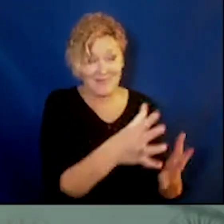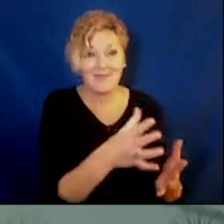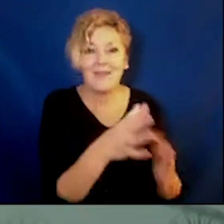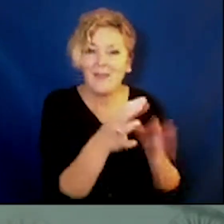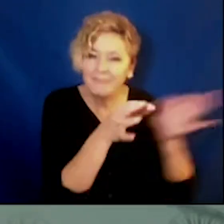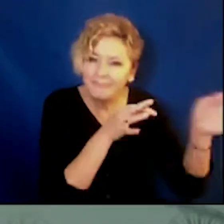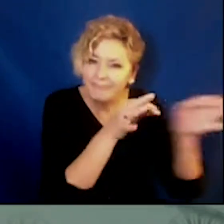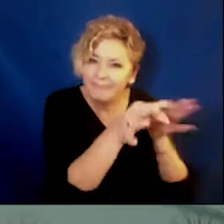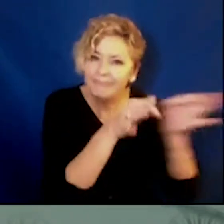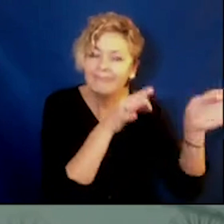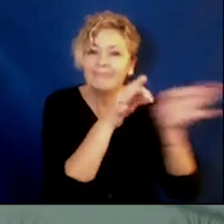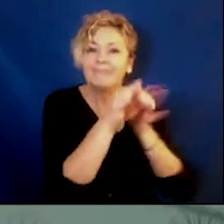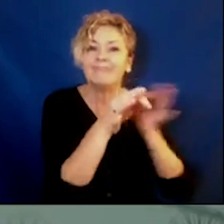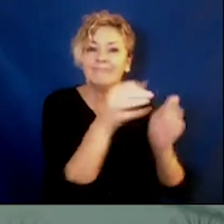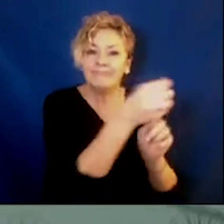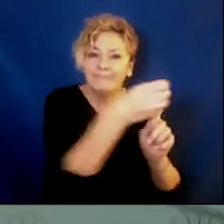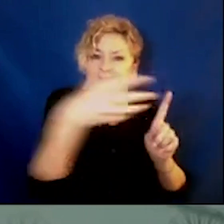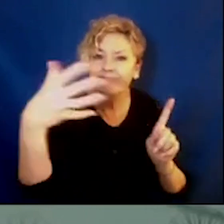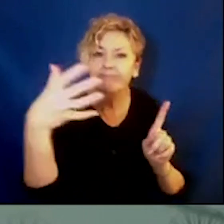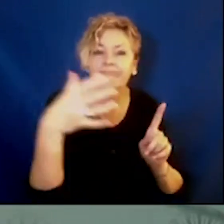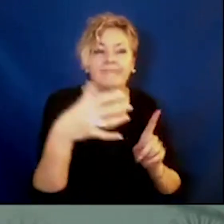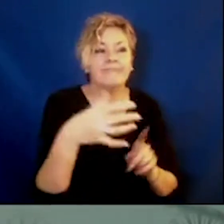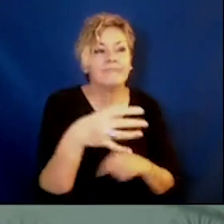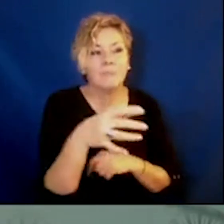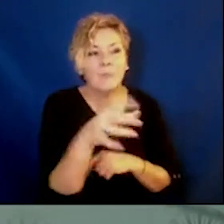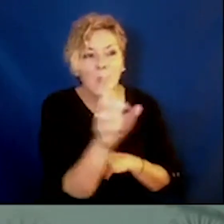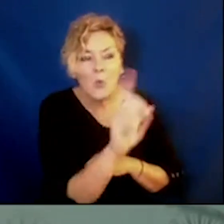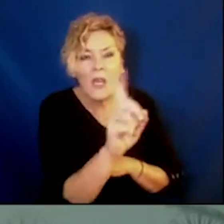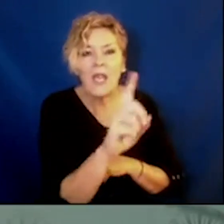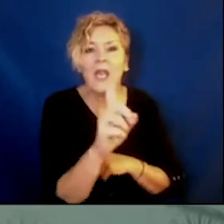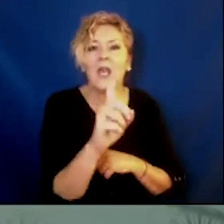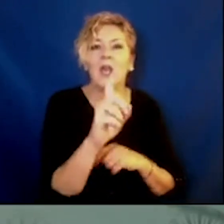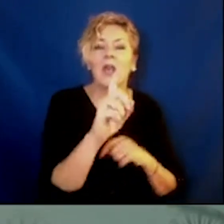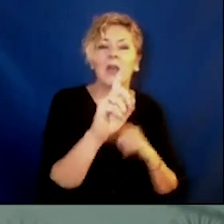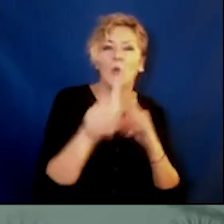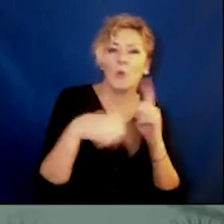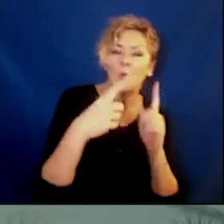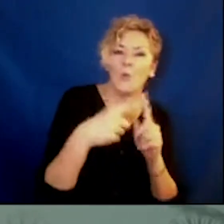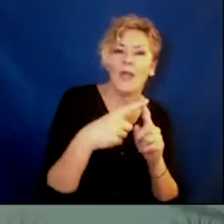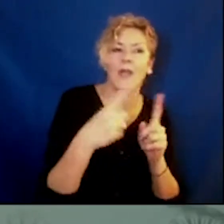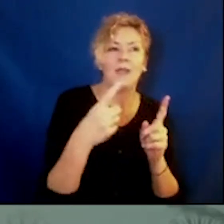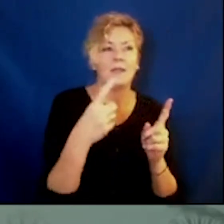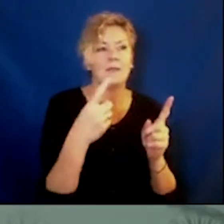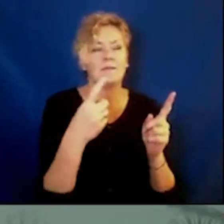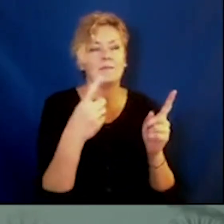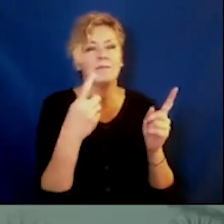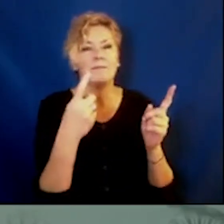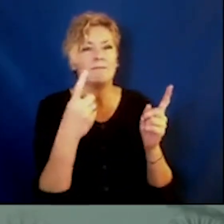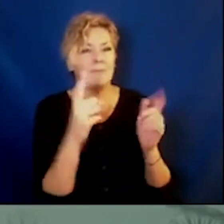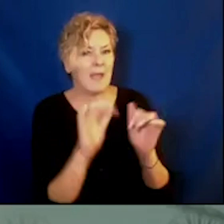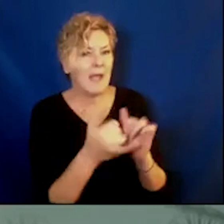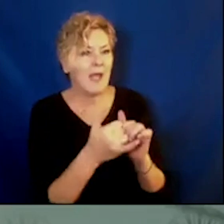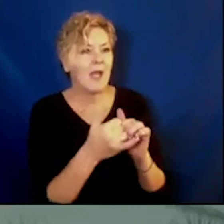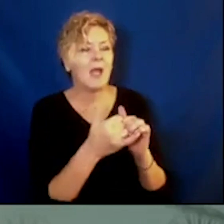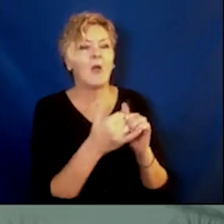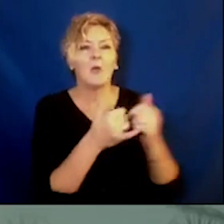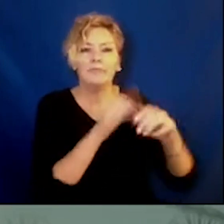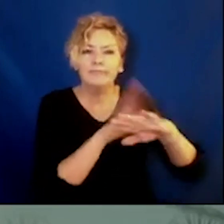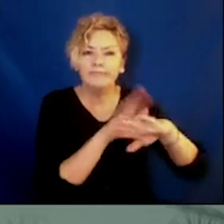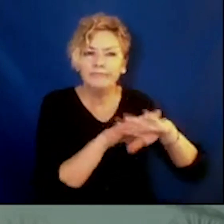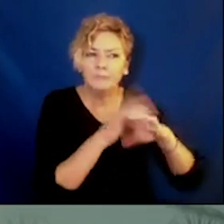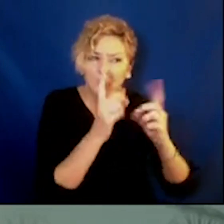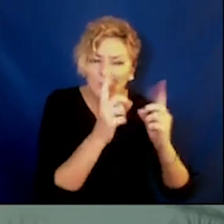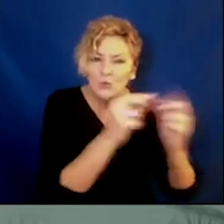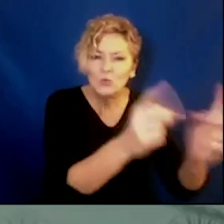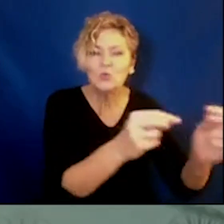is that in order to act in a meaningful way on an exposure about information, you need to have some details about it, so you know